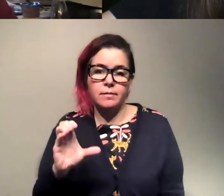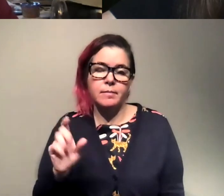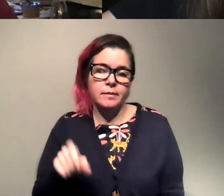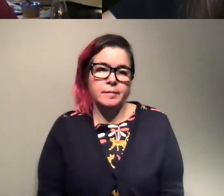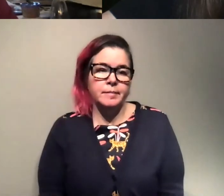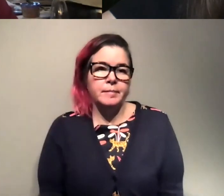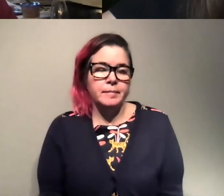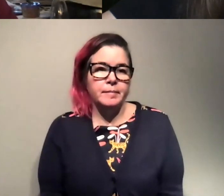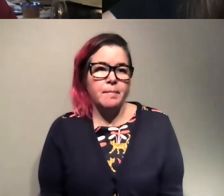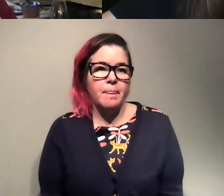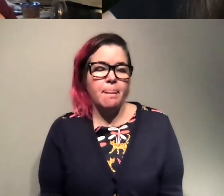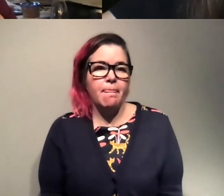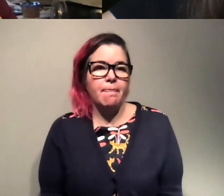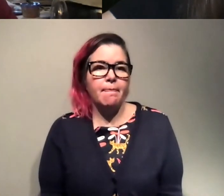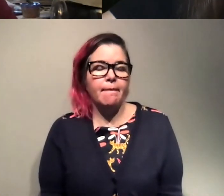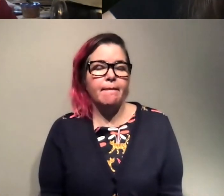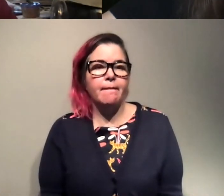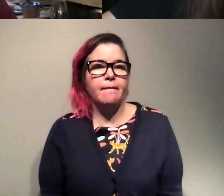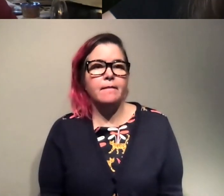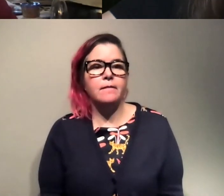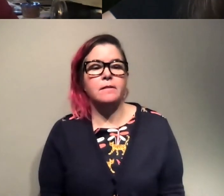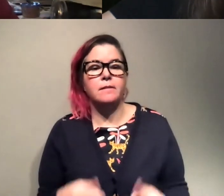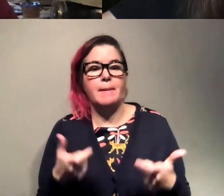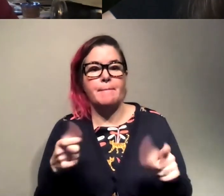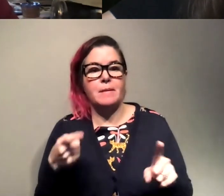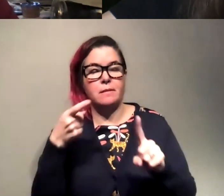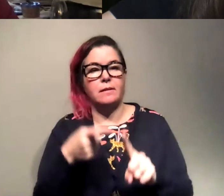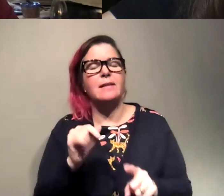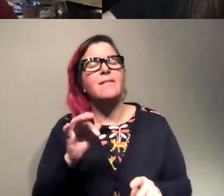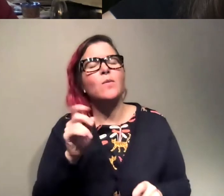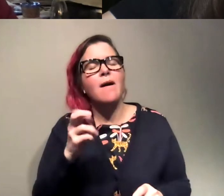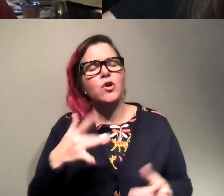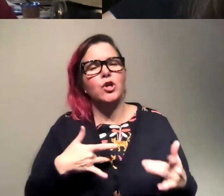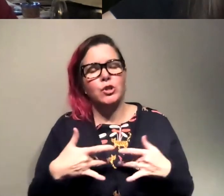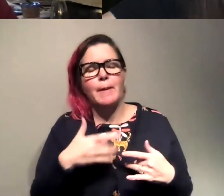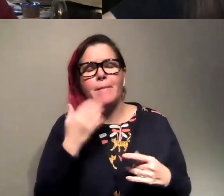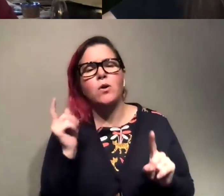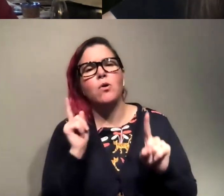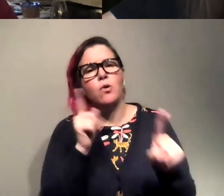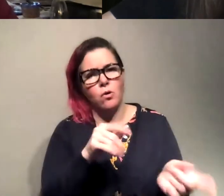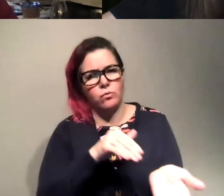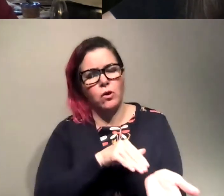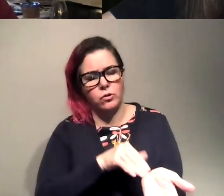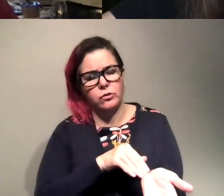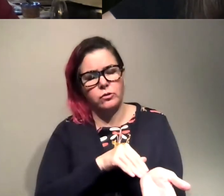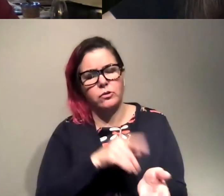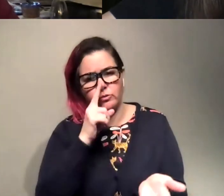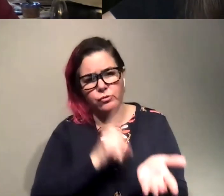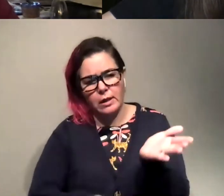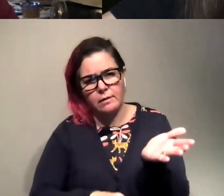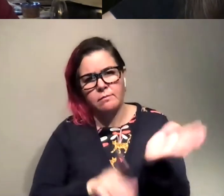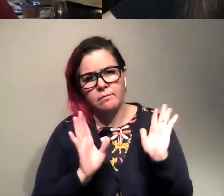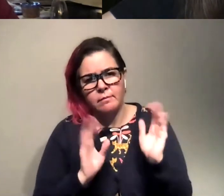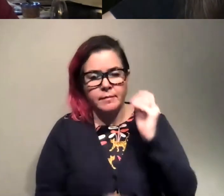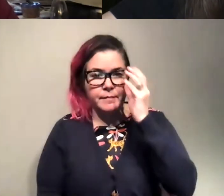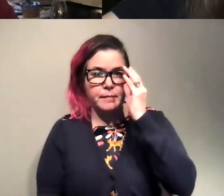So I think, the biggest ones to think, if you're ever concerned, it's always better to go to a doctor and get checked out.